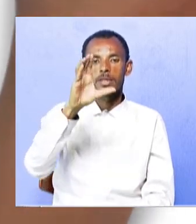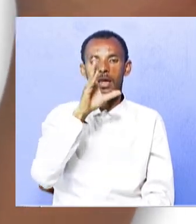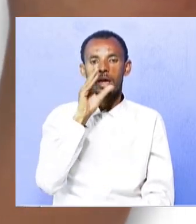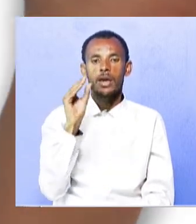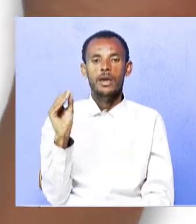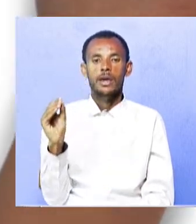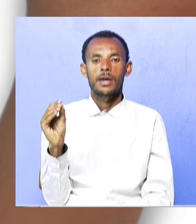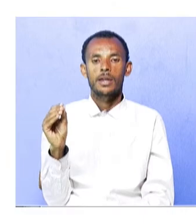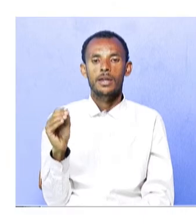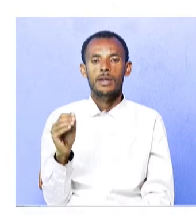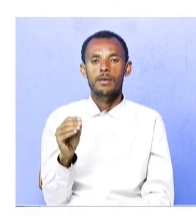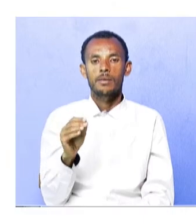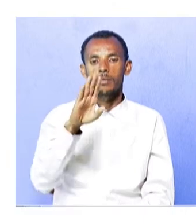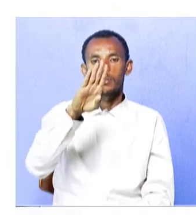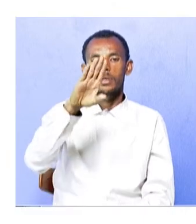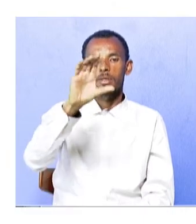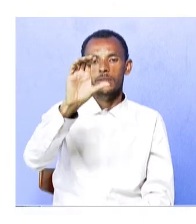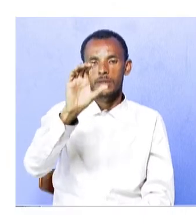and BC.